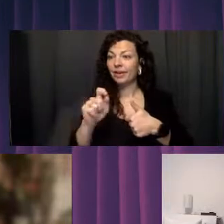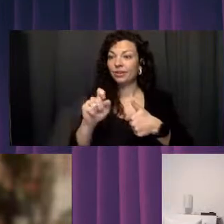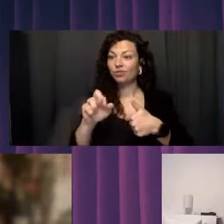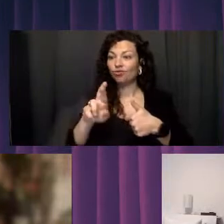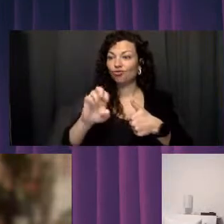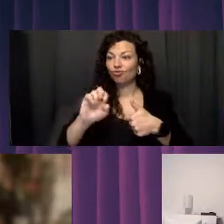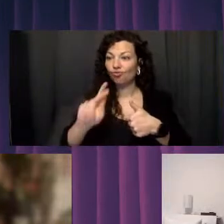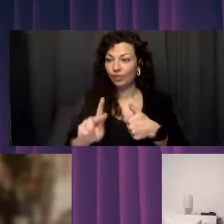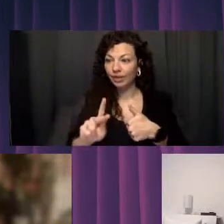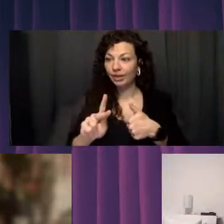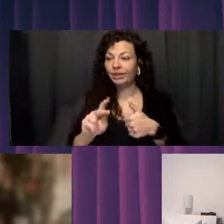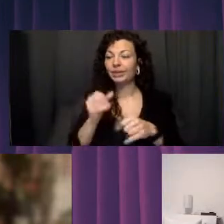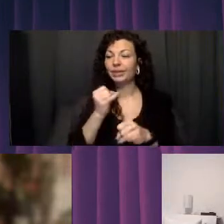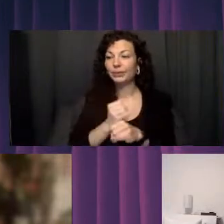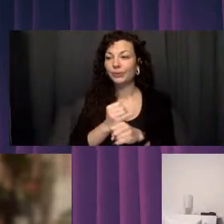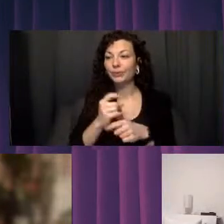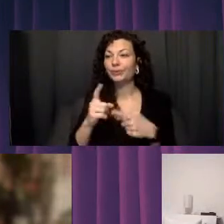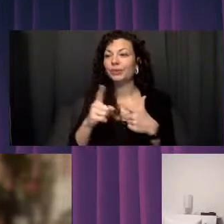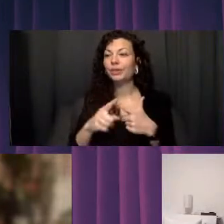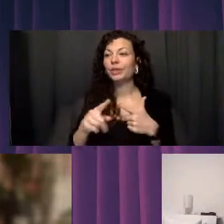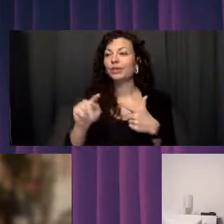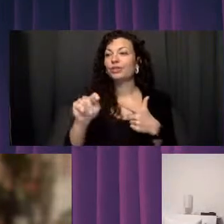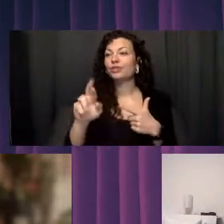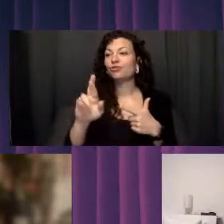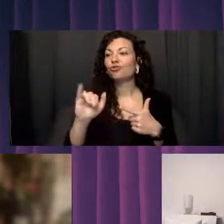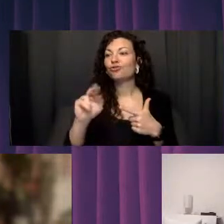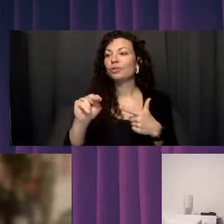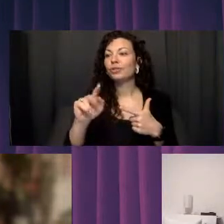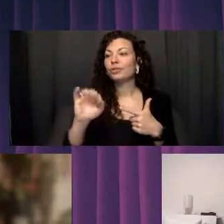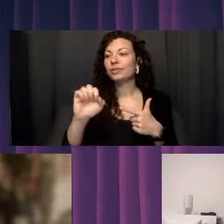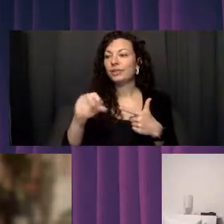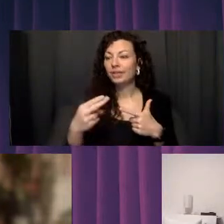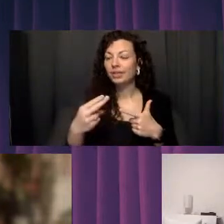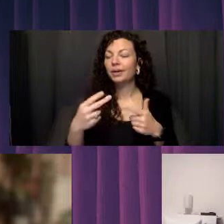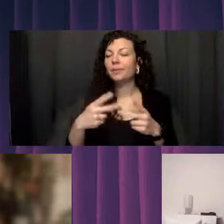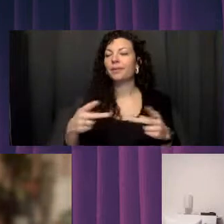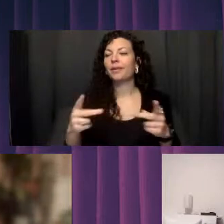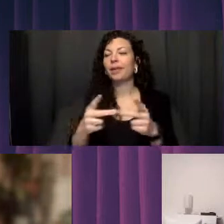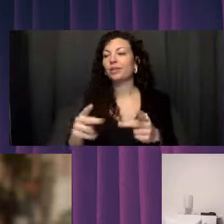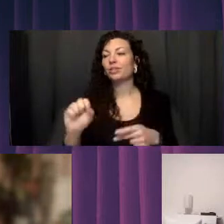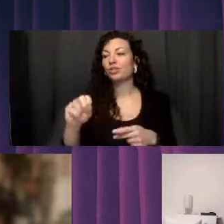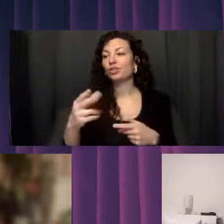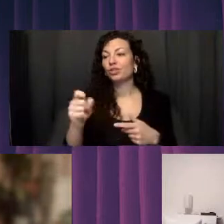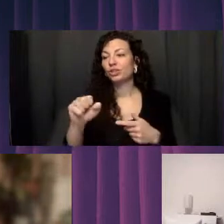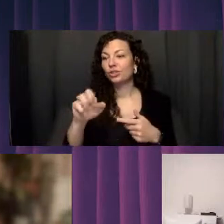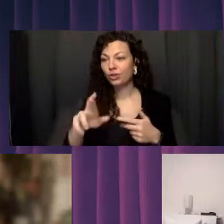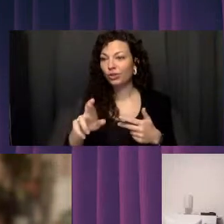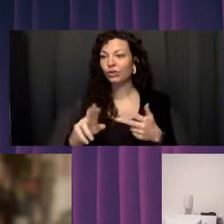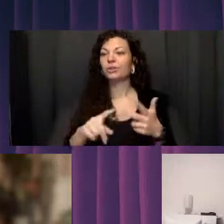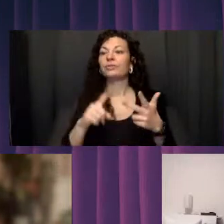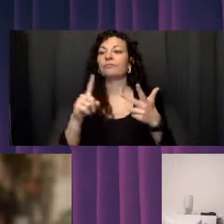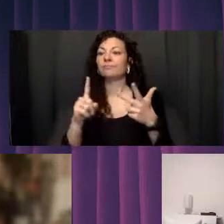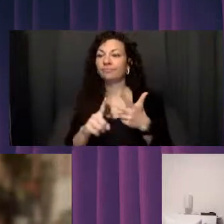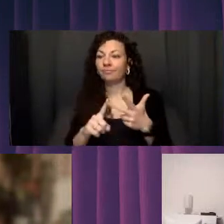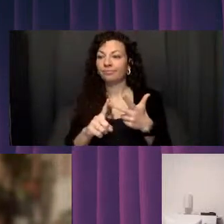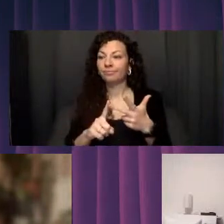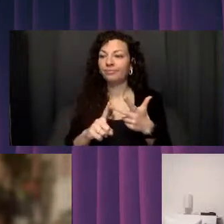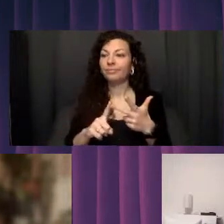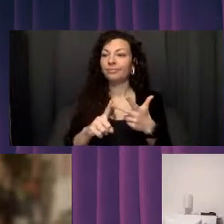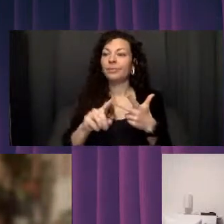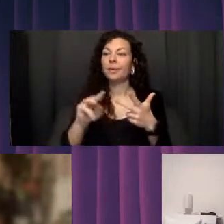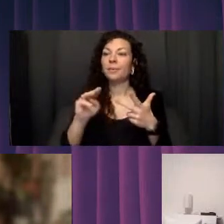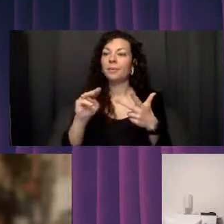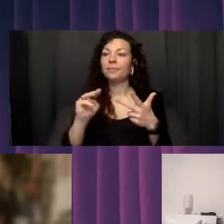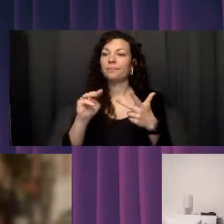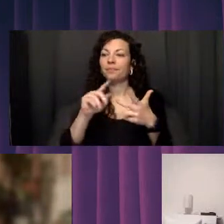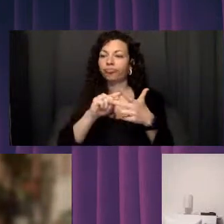and Montefiore's Hospital's first LGBTQ youth program, the umbrella program serving